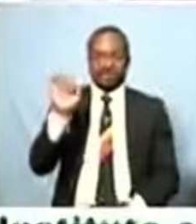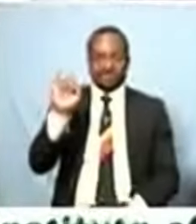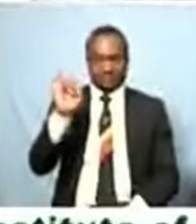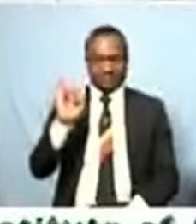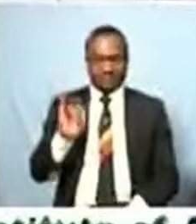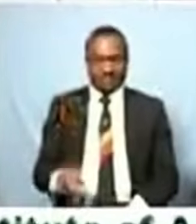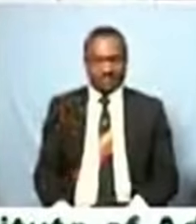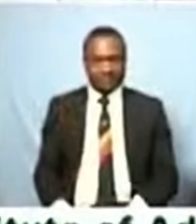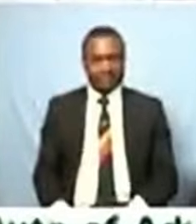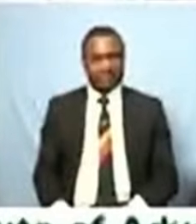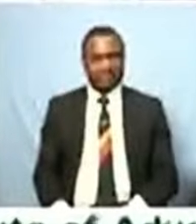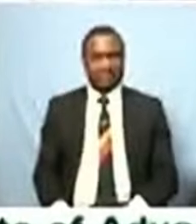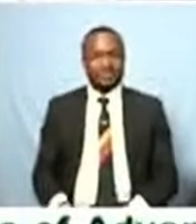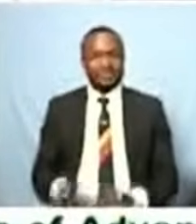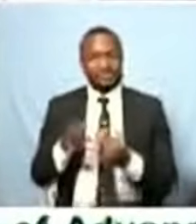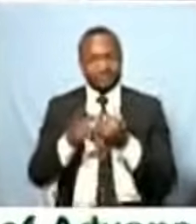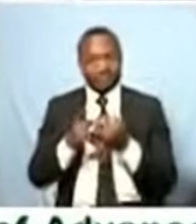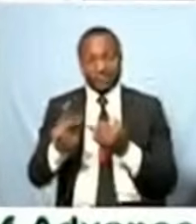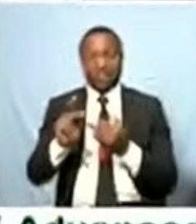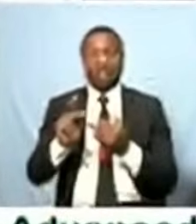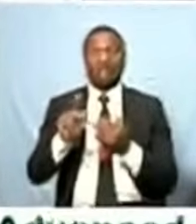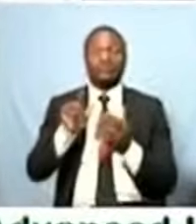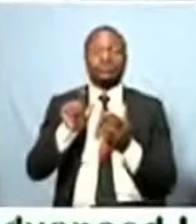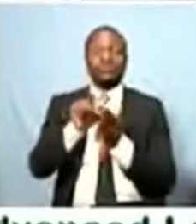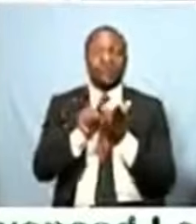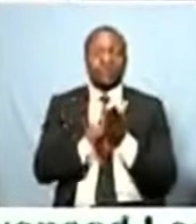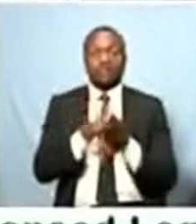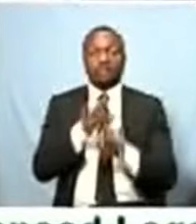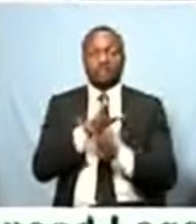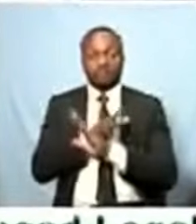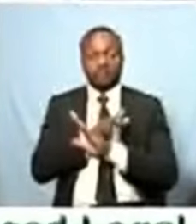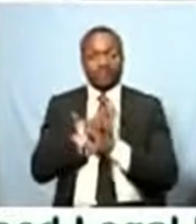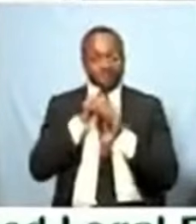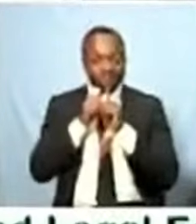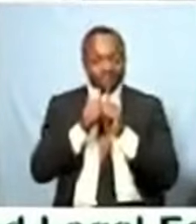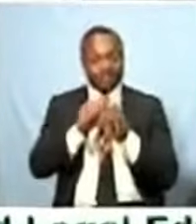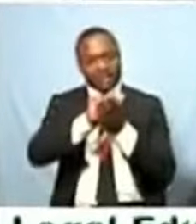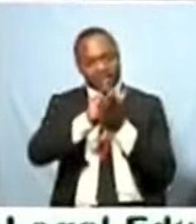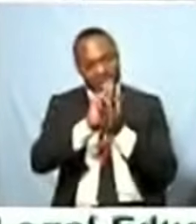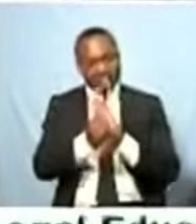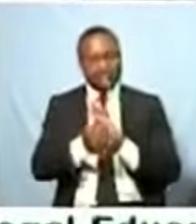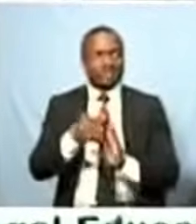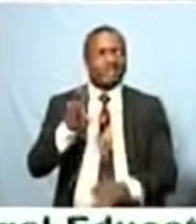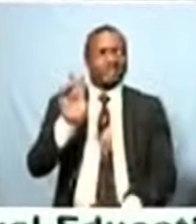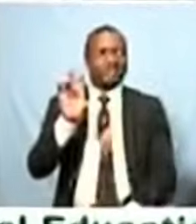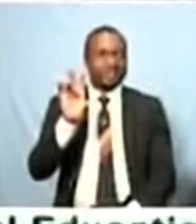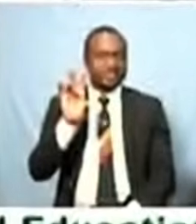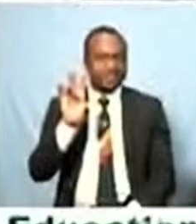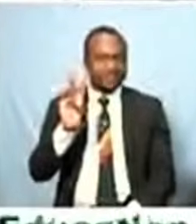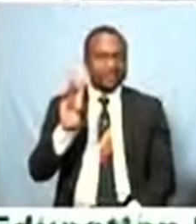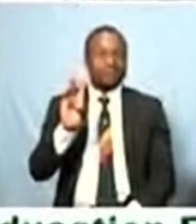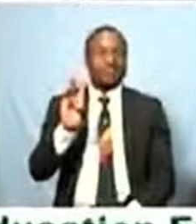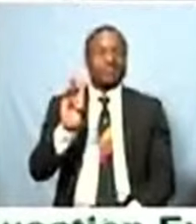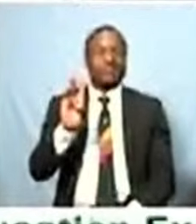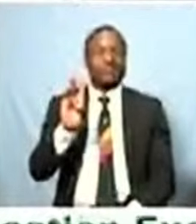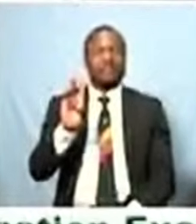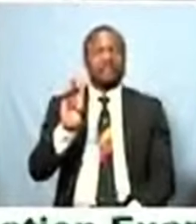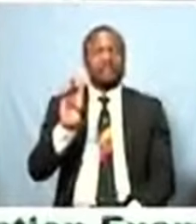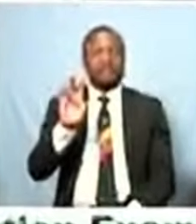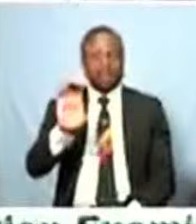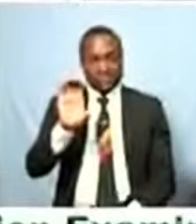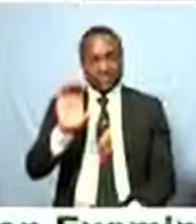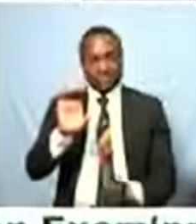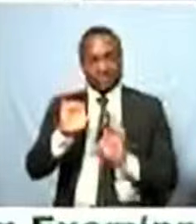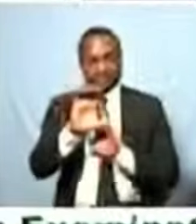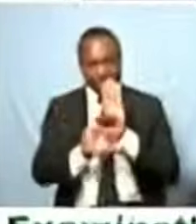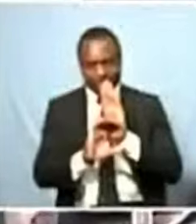is part of the laws of Zambia according to Article 7C of the